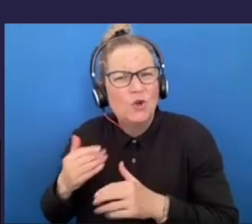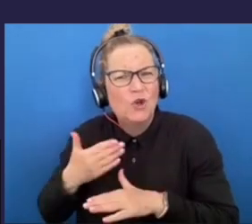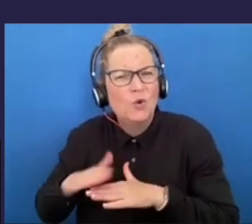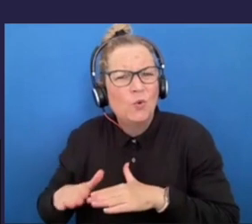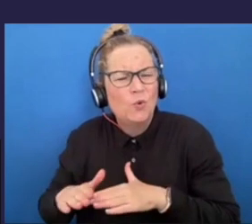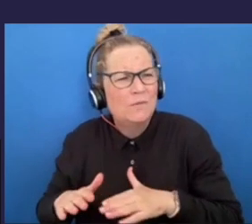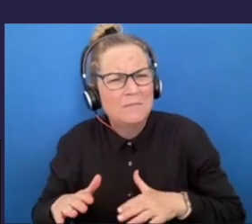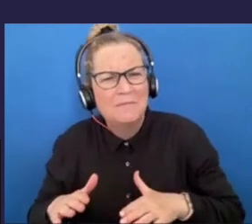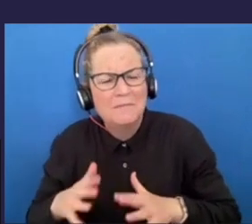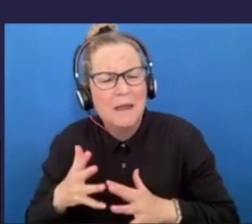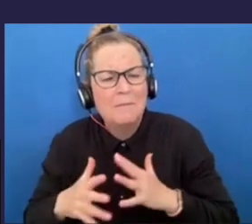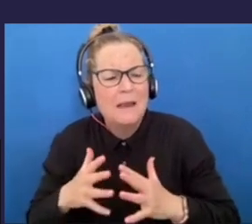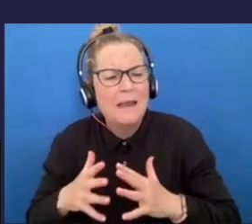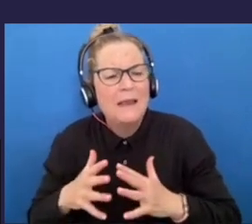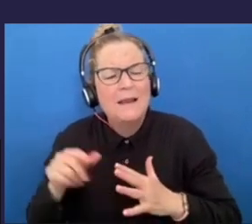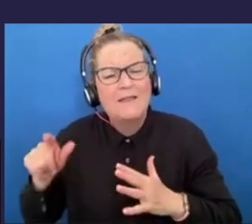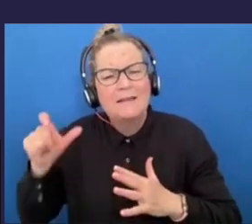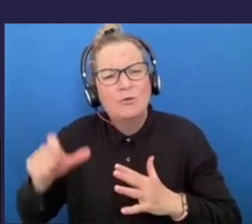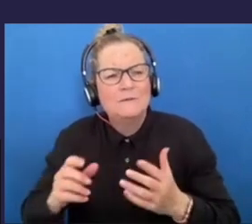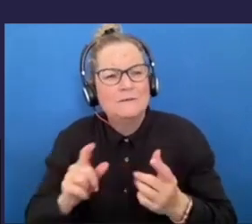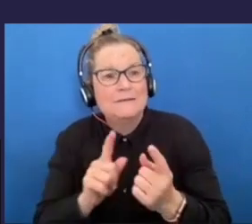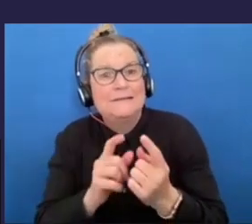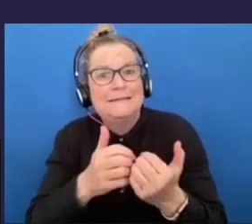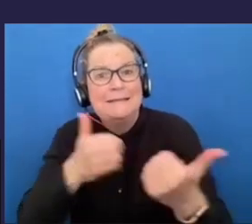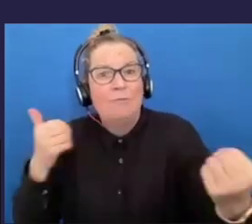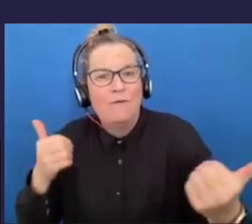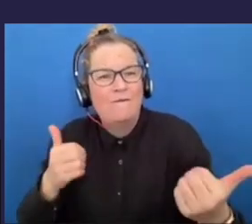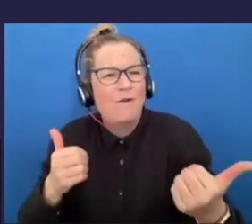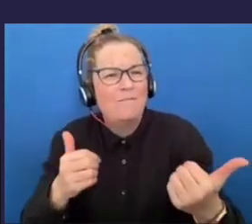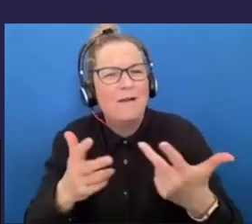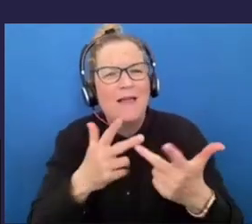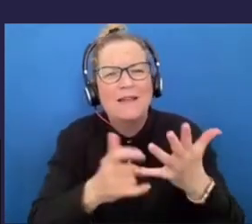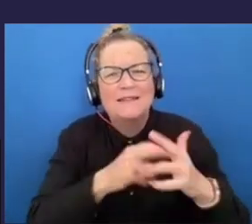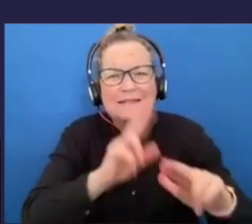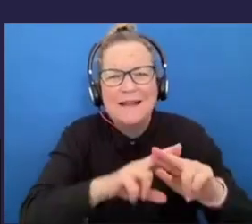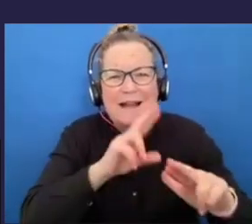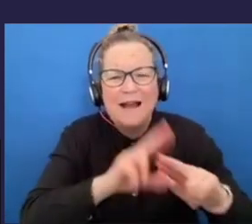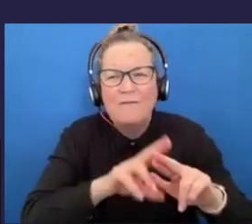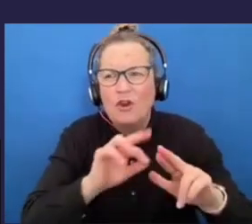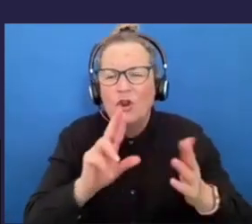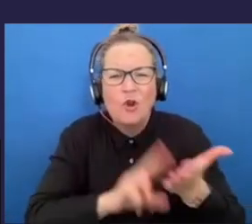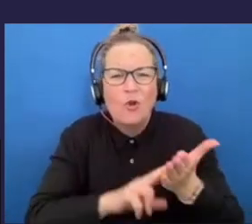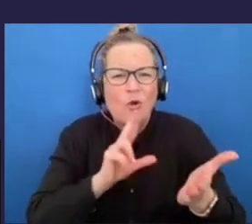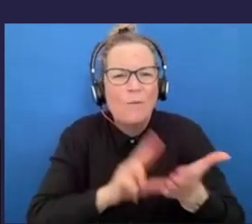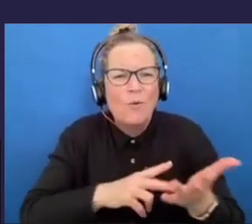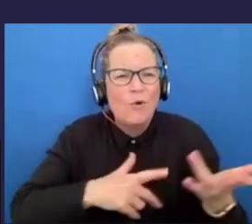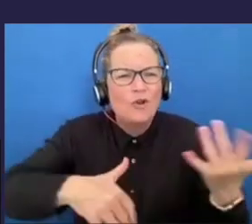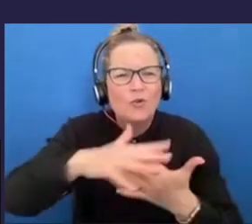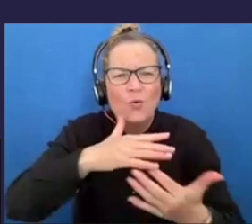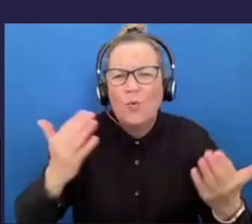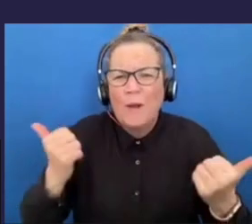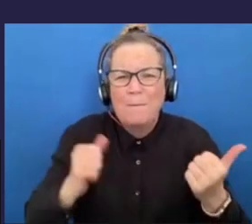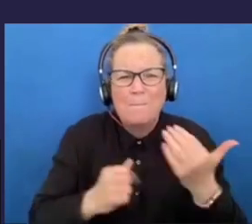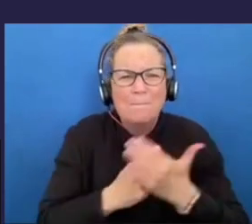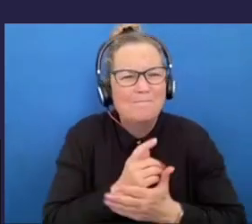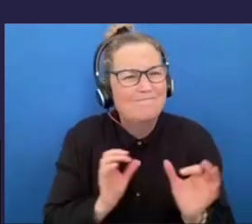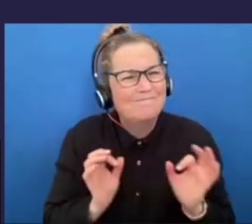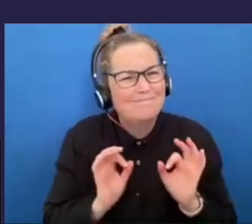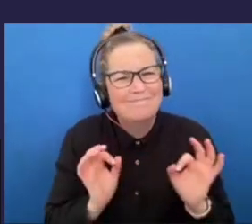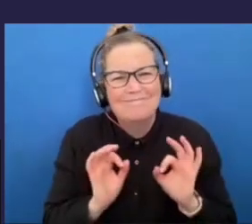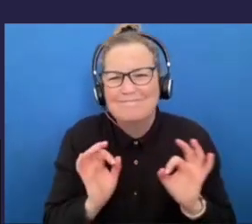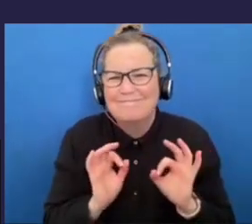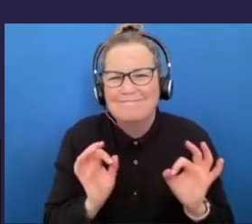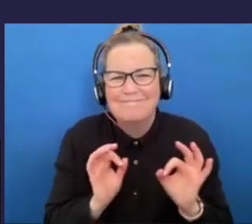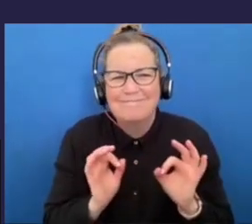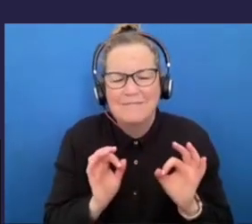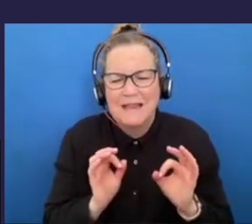everyone else, and actually reduced the chances of any normal social welcoming process. So, right at the start, we added stigma to